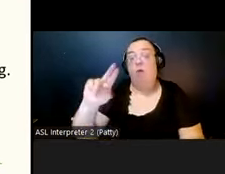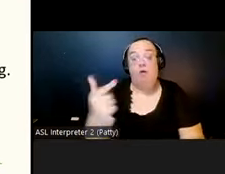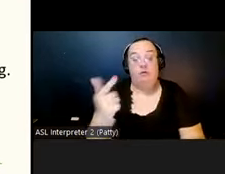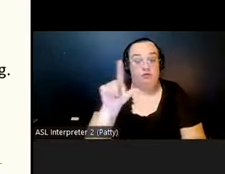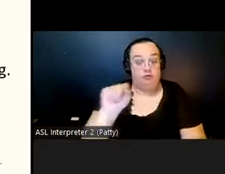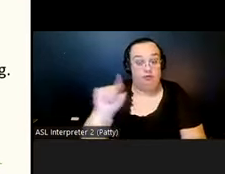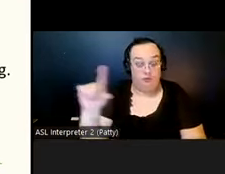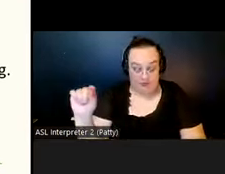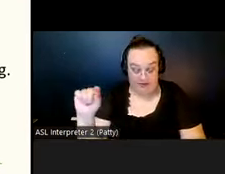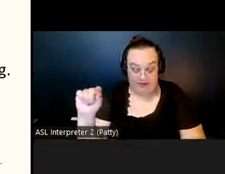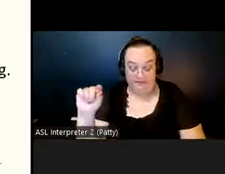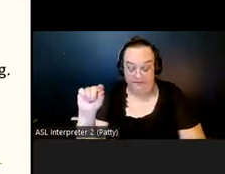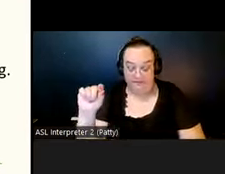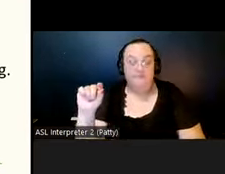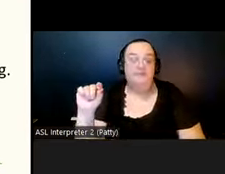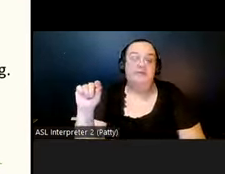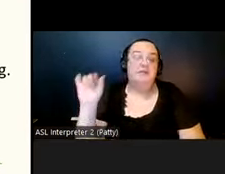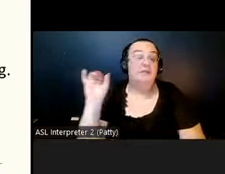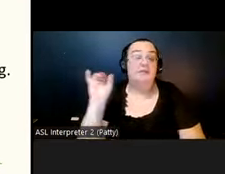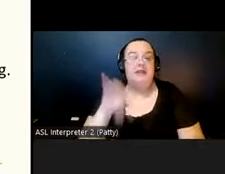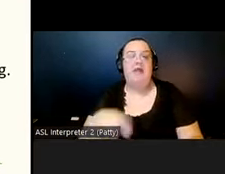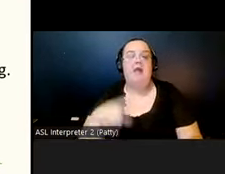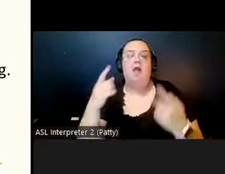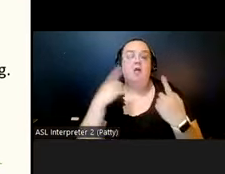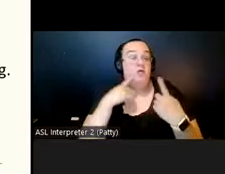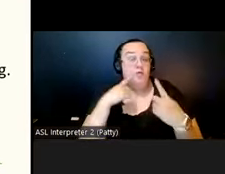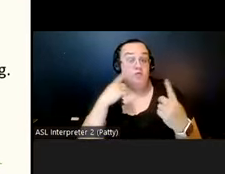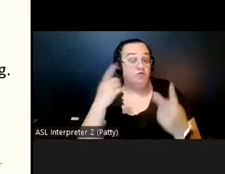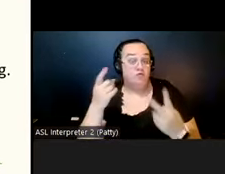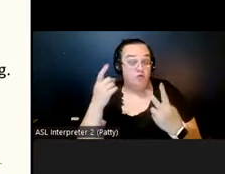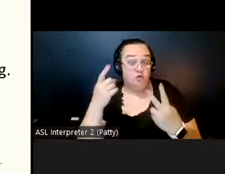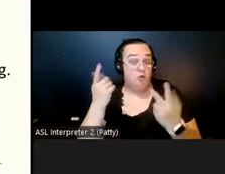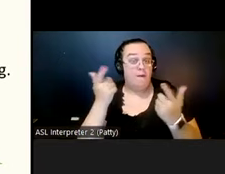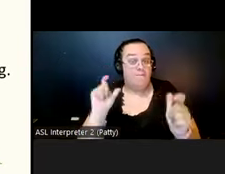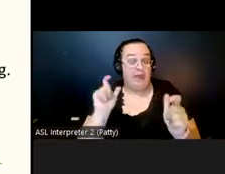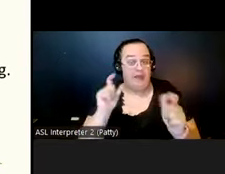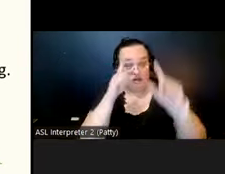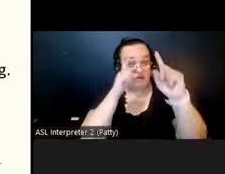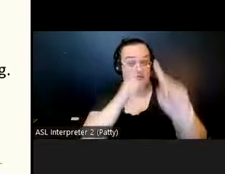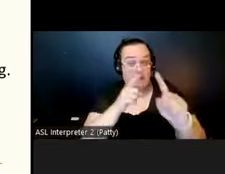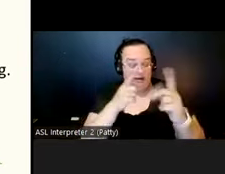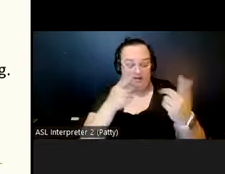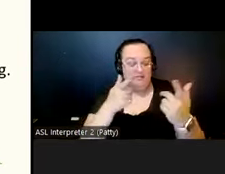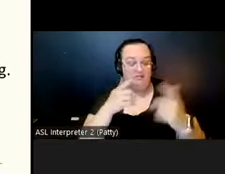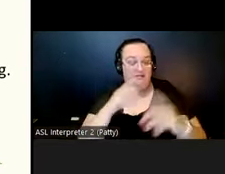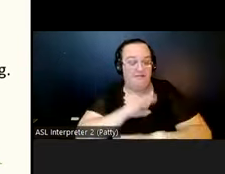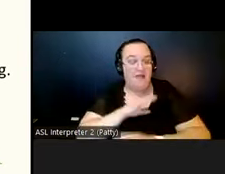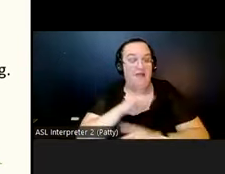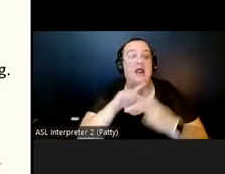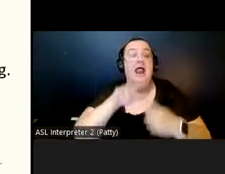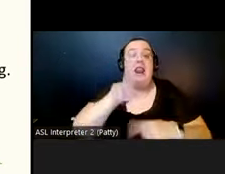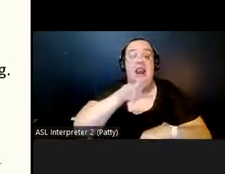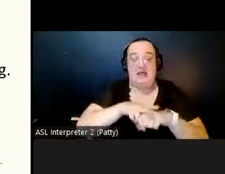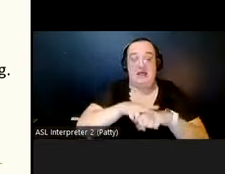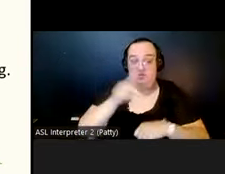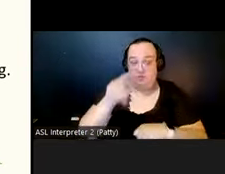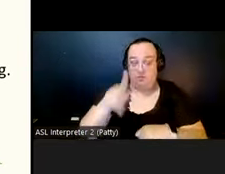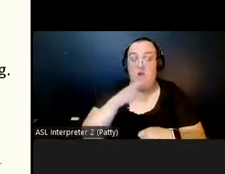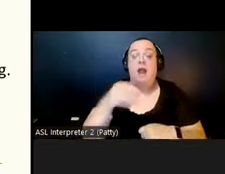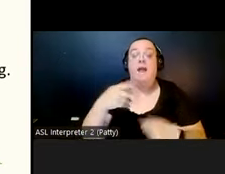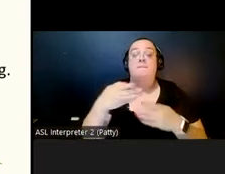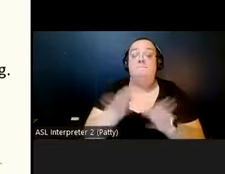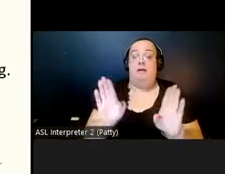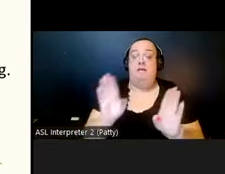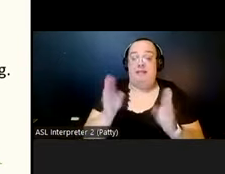2020. It accomplished two primary objectives. It established the National Parks and Public Land